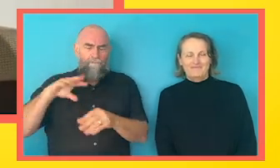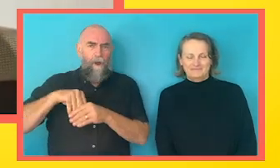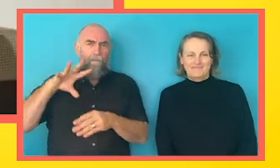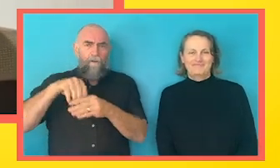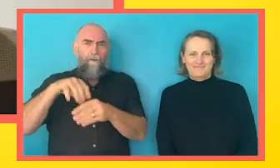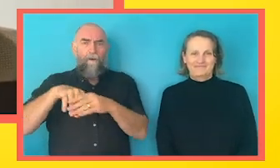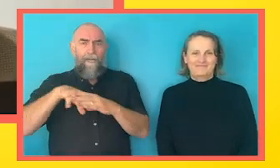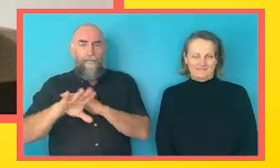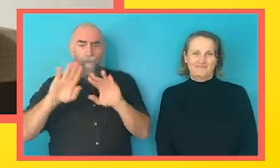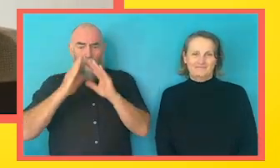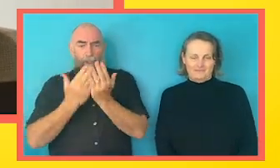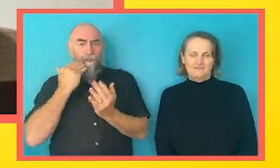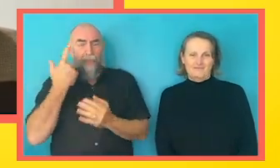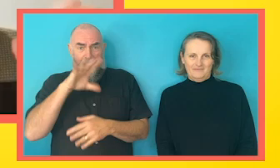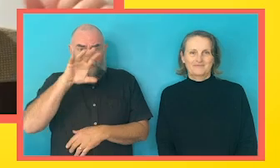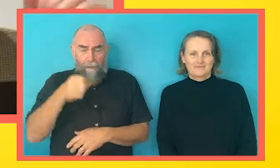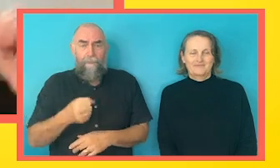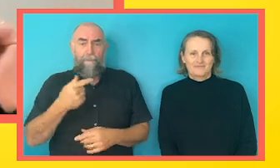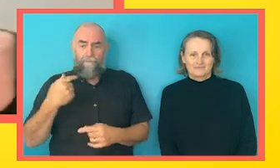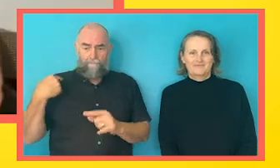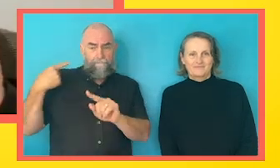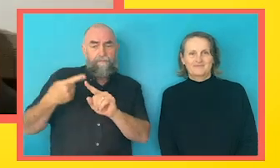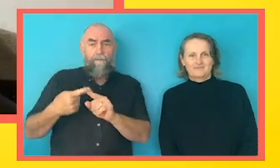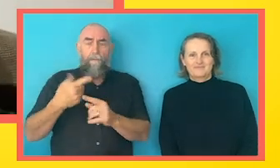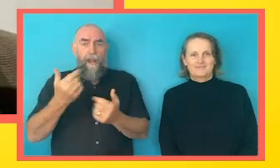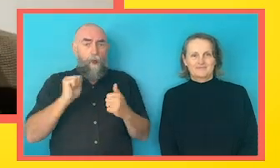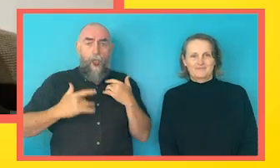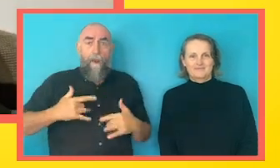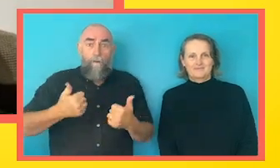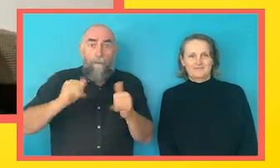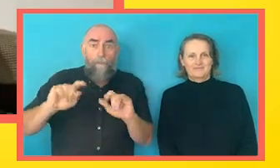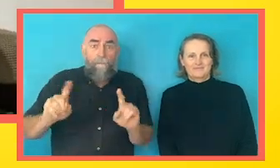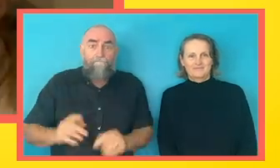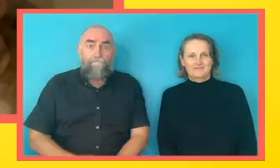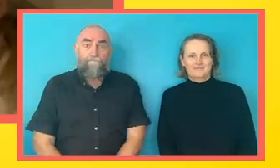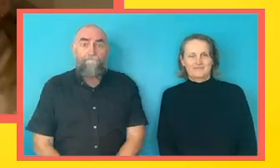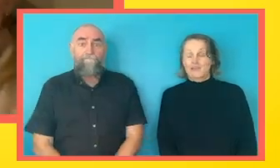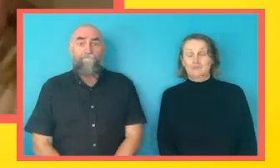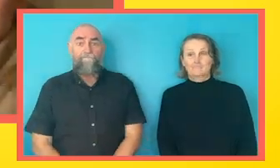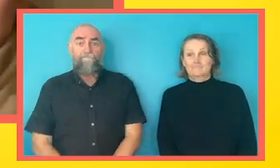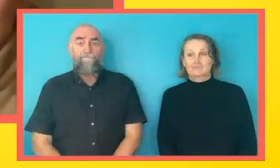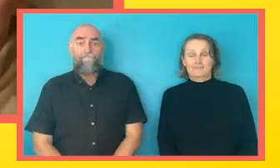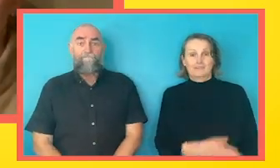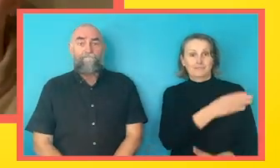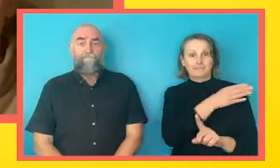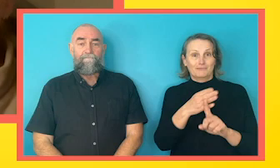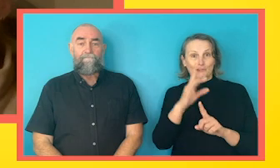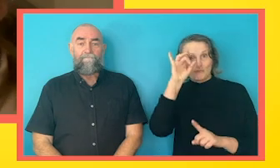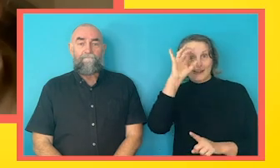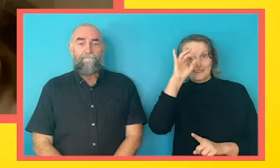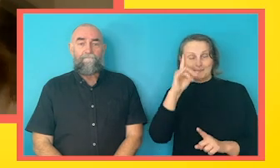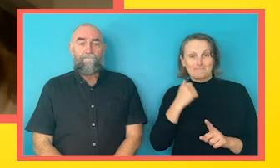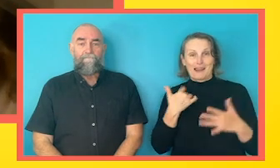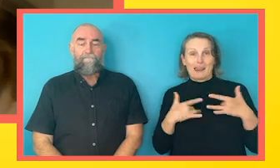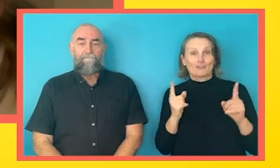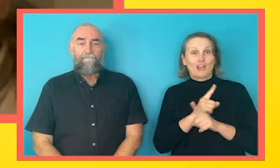Paralympic Games and World Championships over the last few years, but how's life? been pretty crazy, actually. There's been a lot of changes,